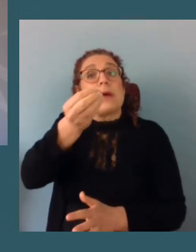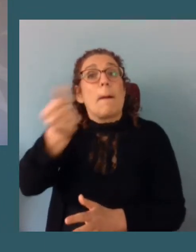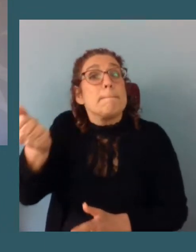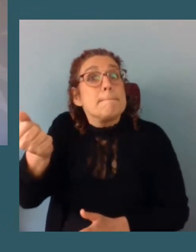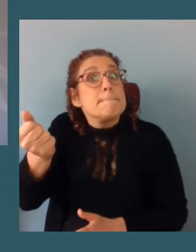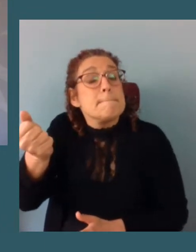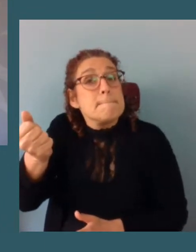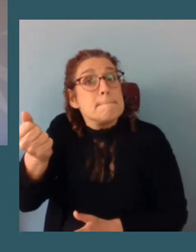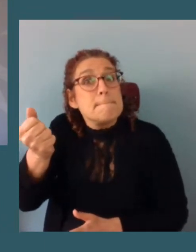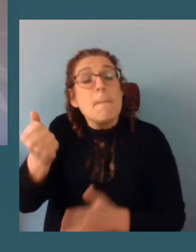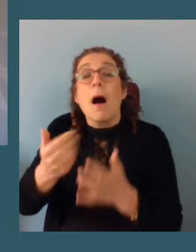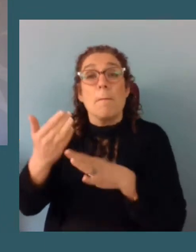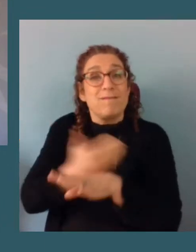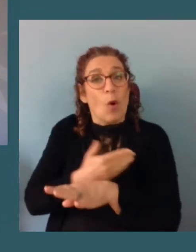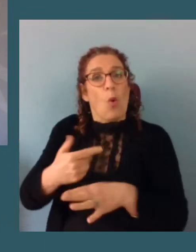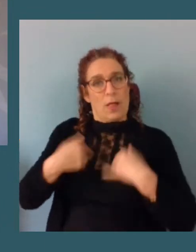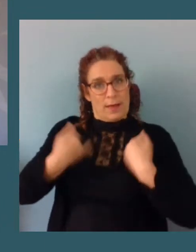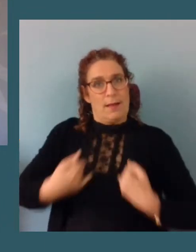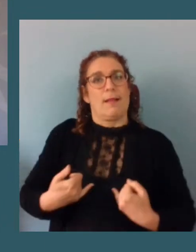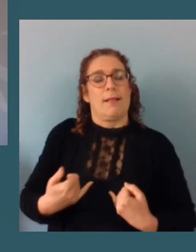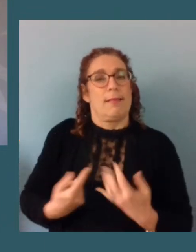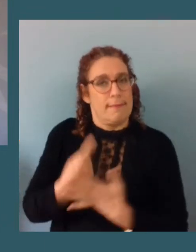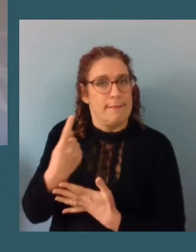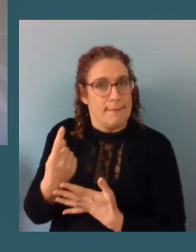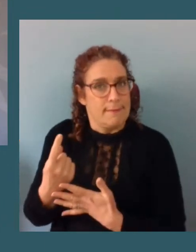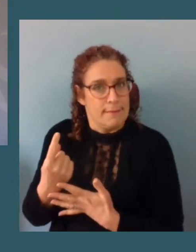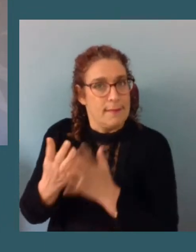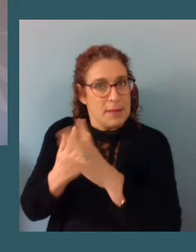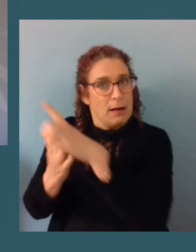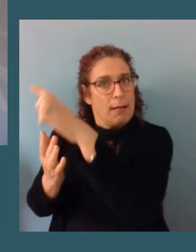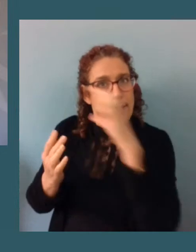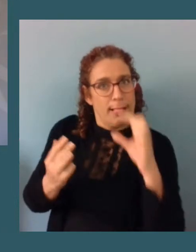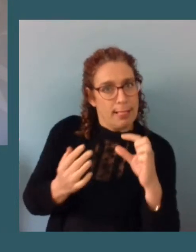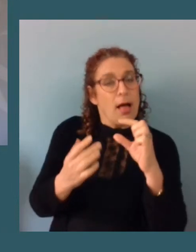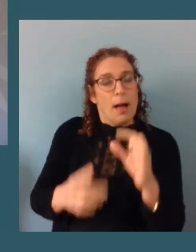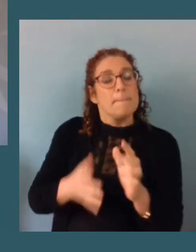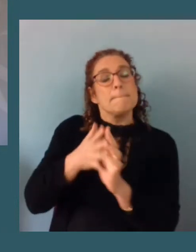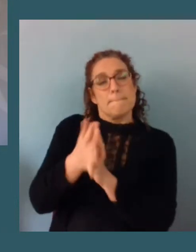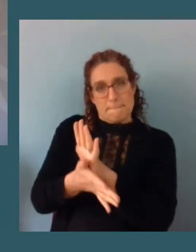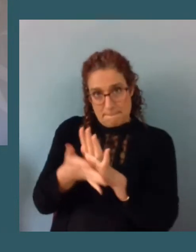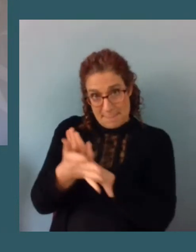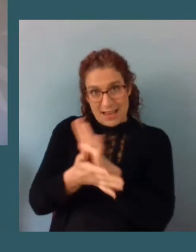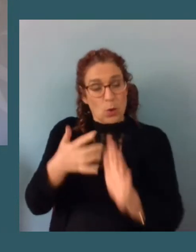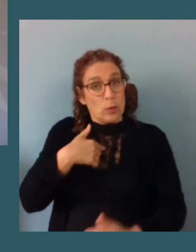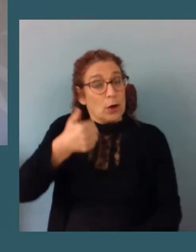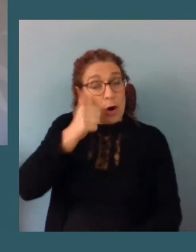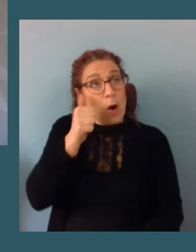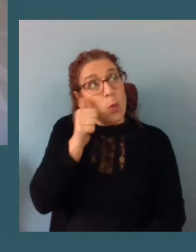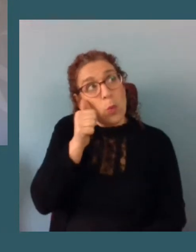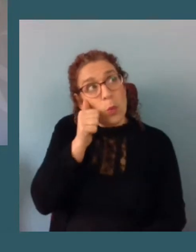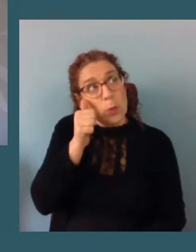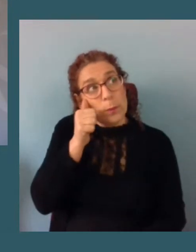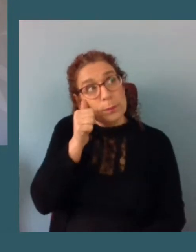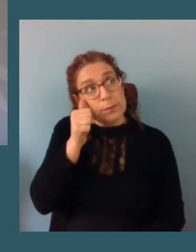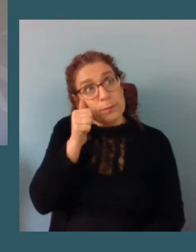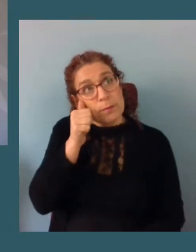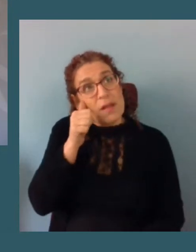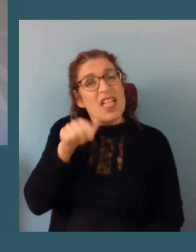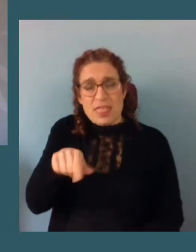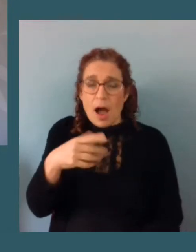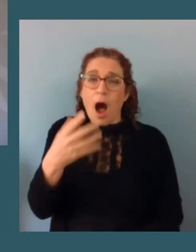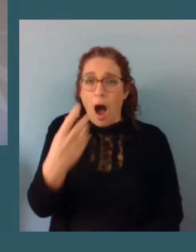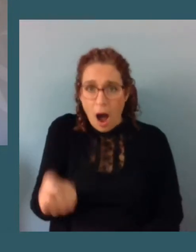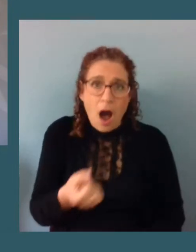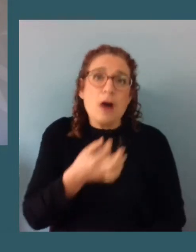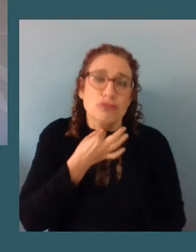in some individuals. But also we know that we have risk factors